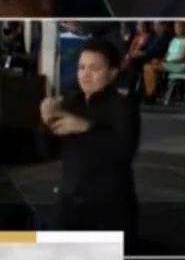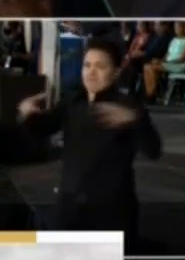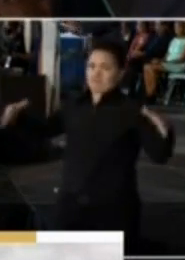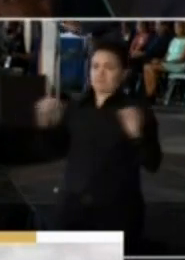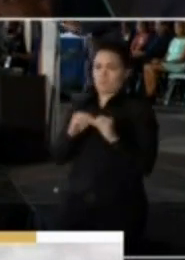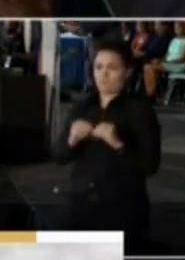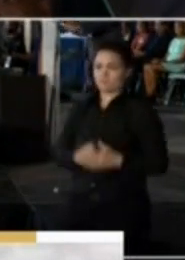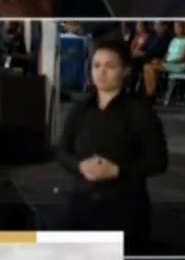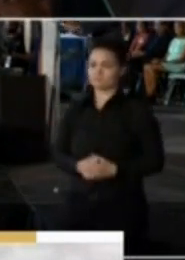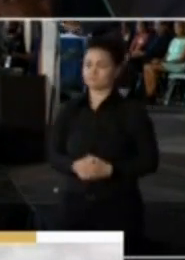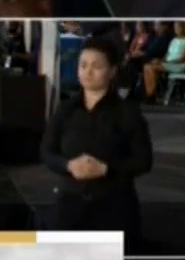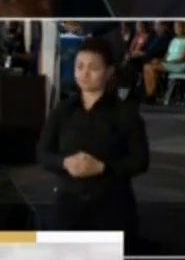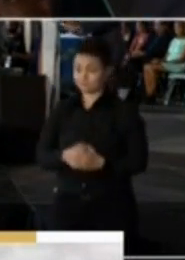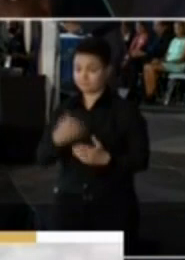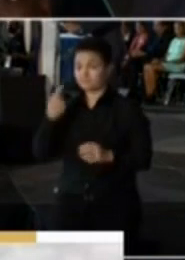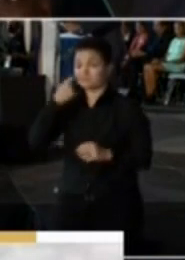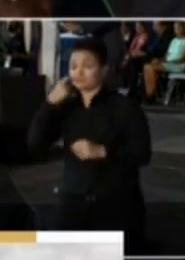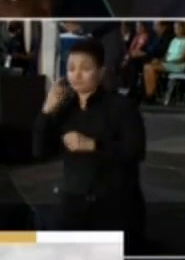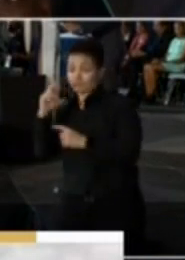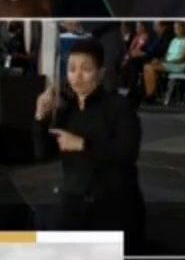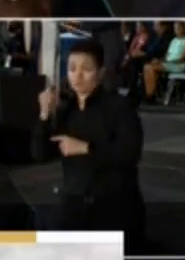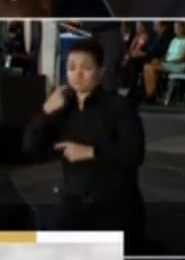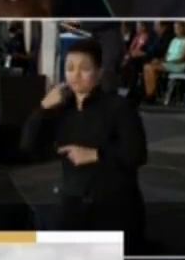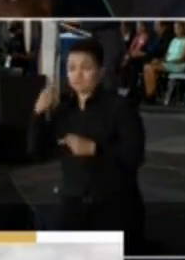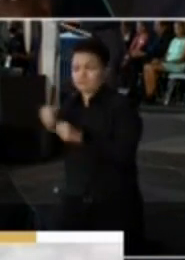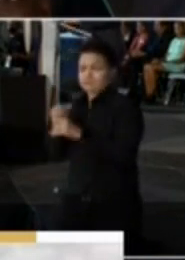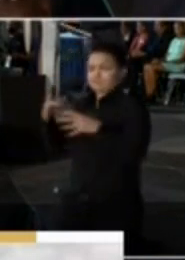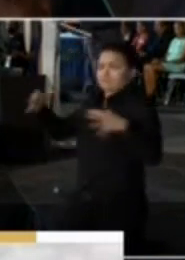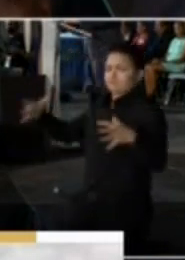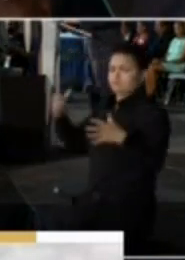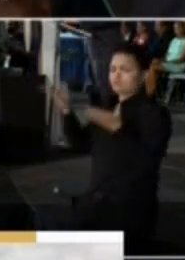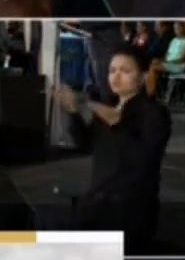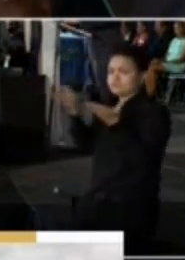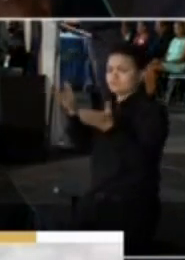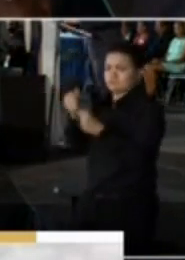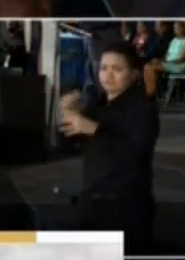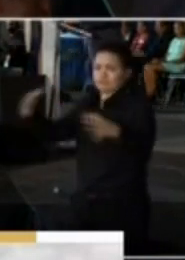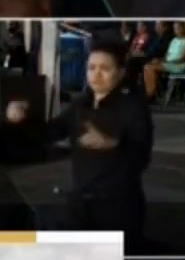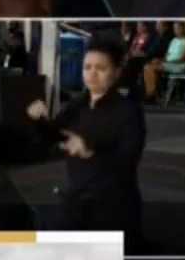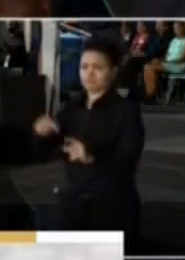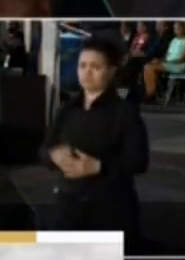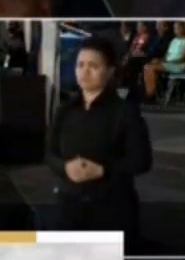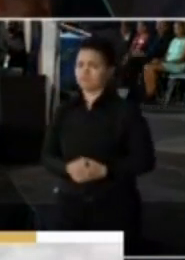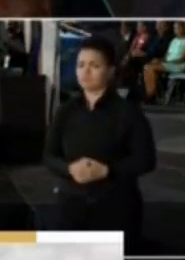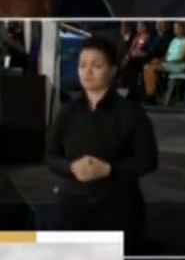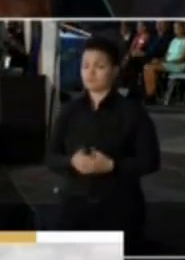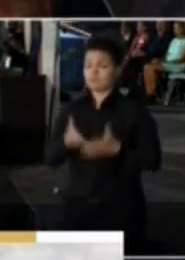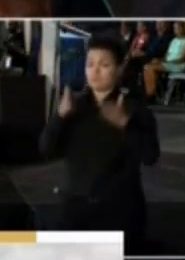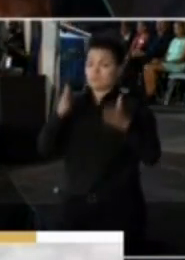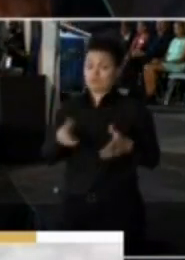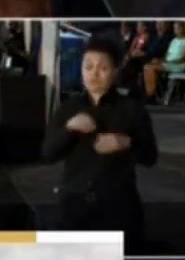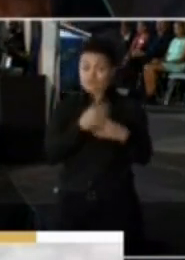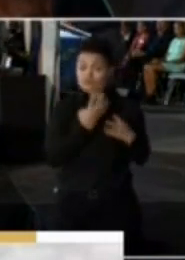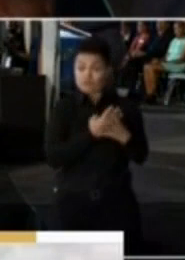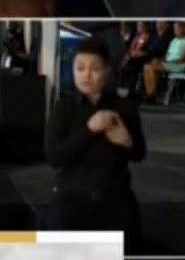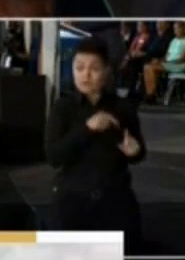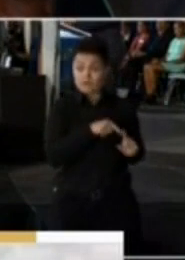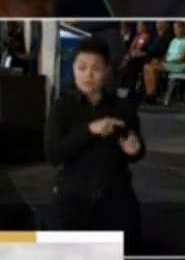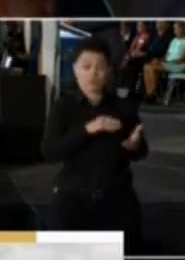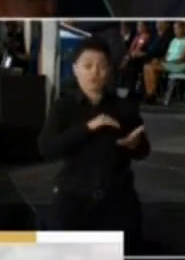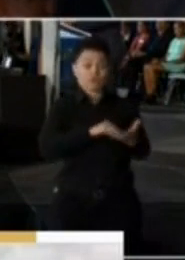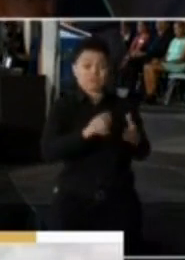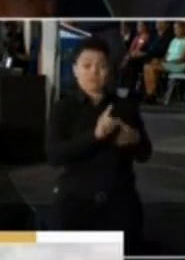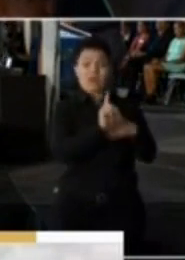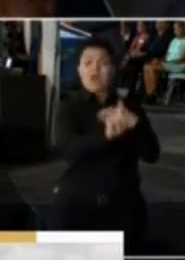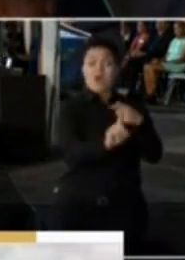for those in their care. And when someone is released, they aren't released without support. They're released with